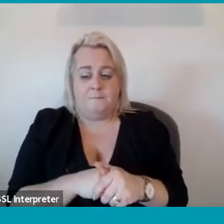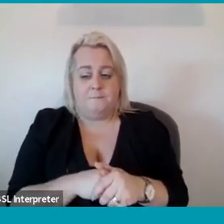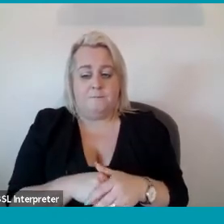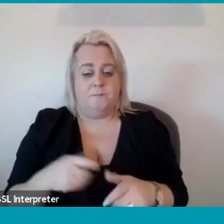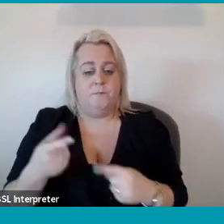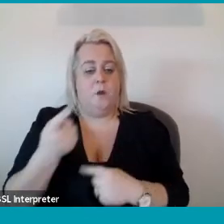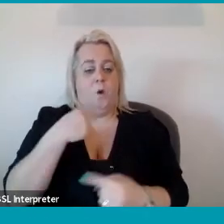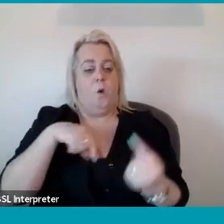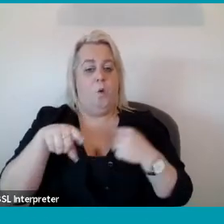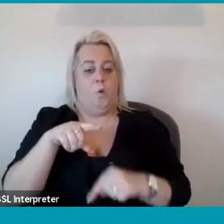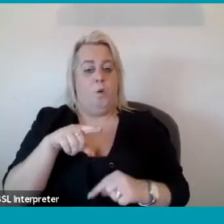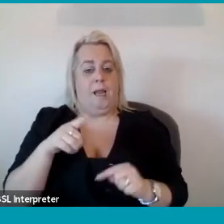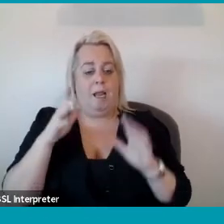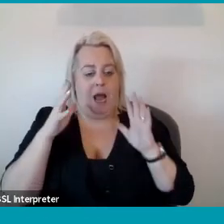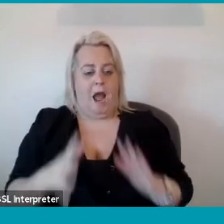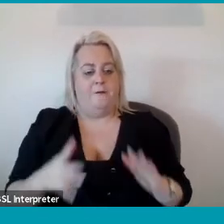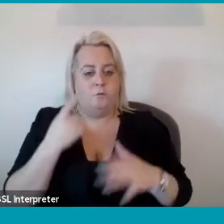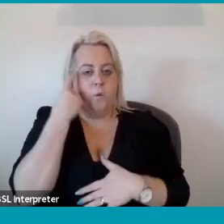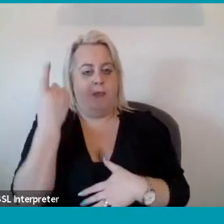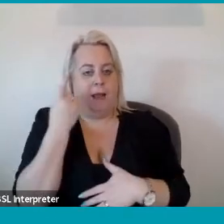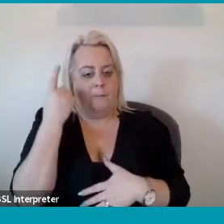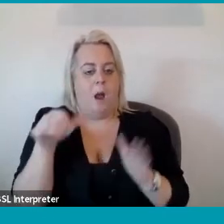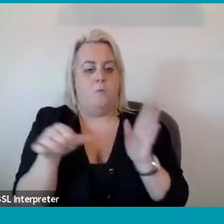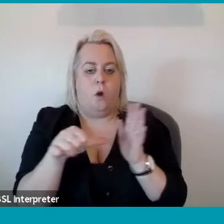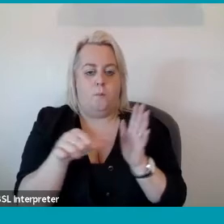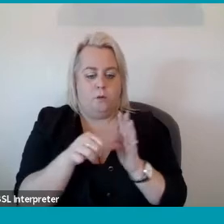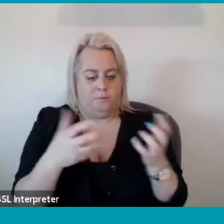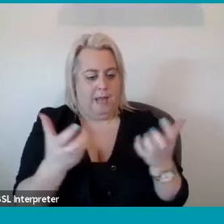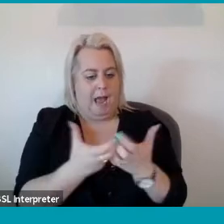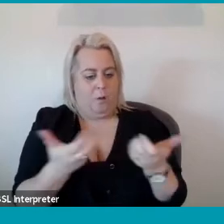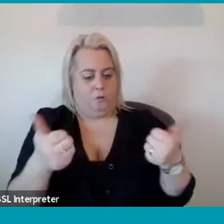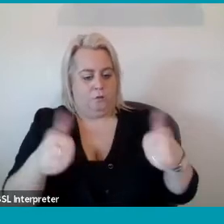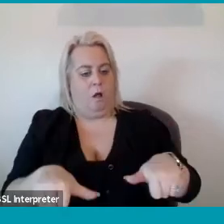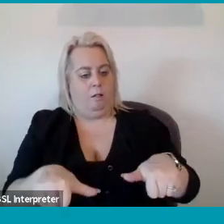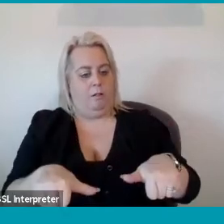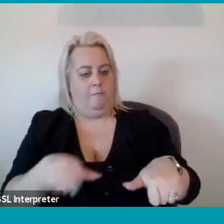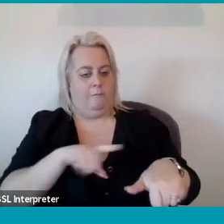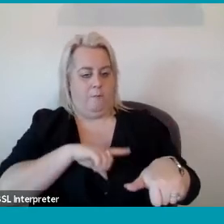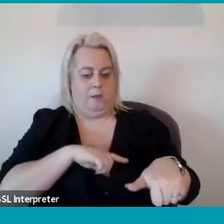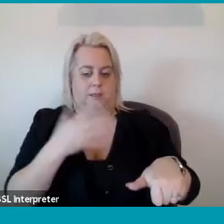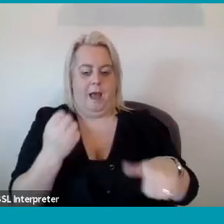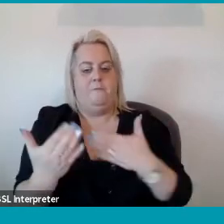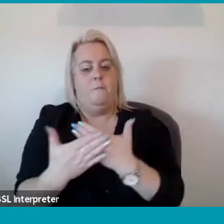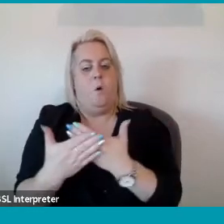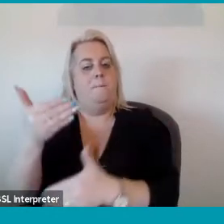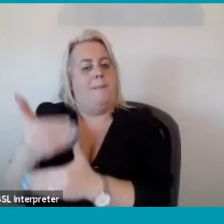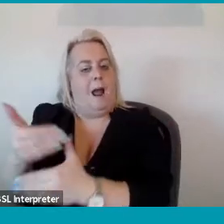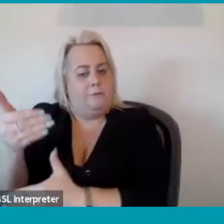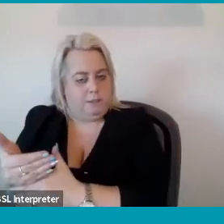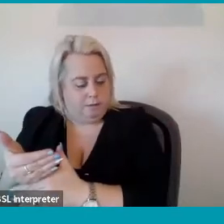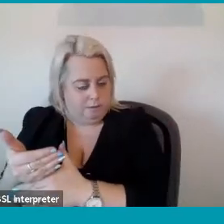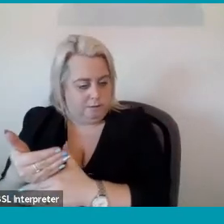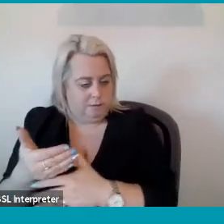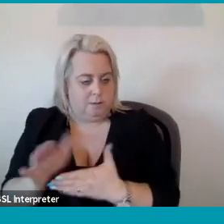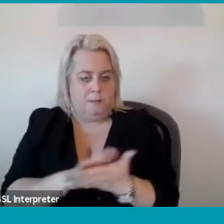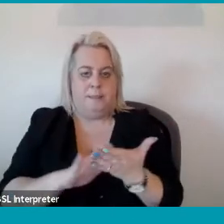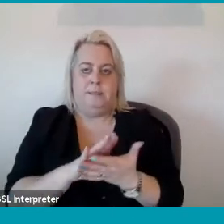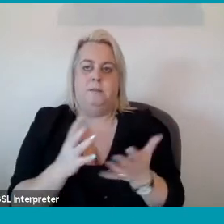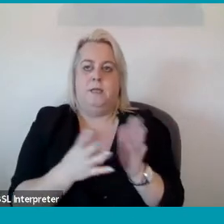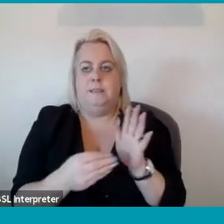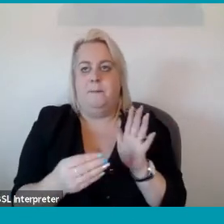non-disabled people can. So we're going to have to think about different ways of solving that problem. And for